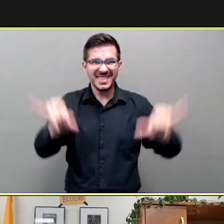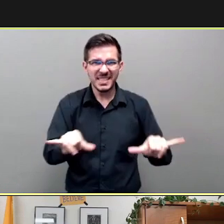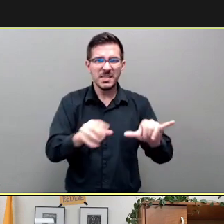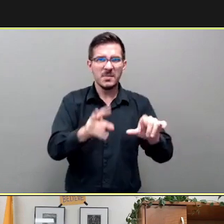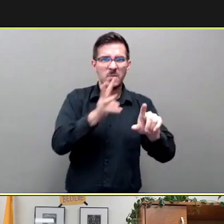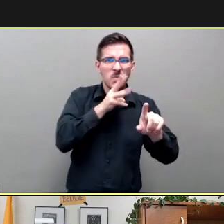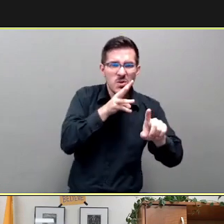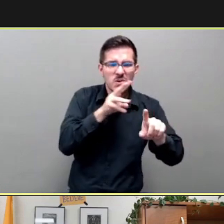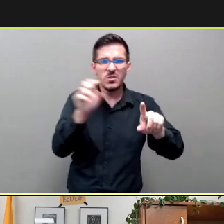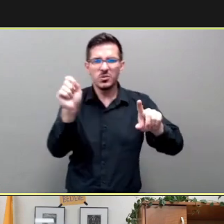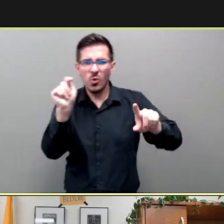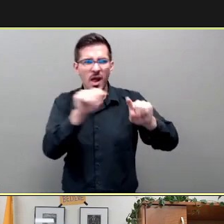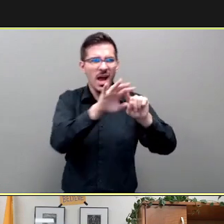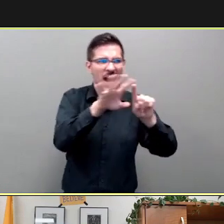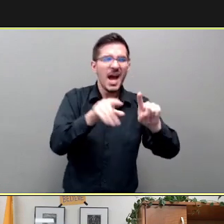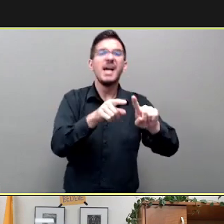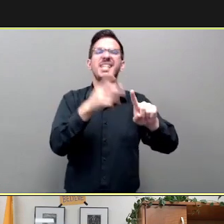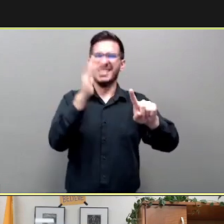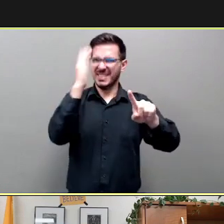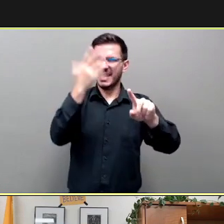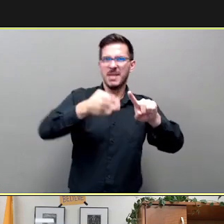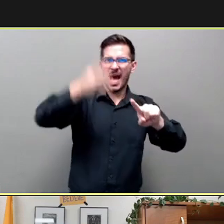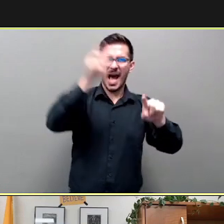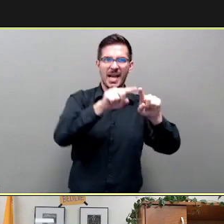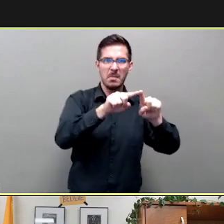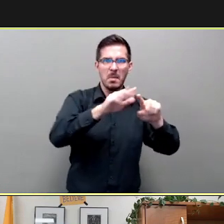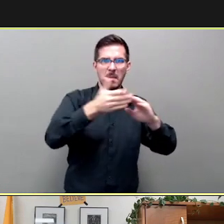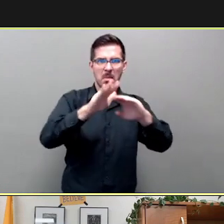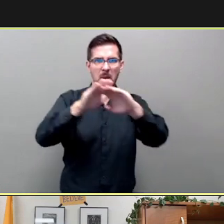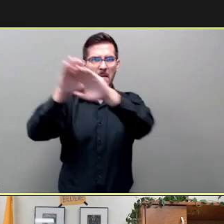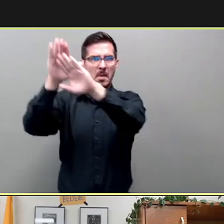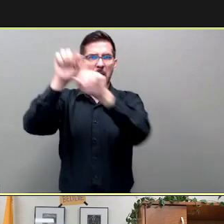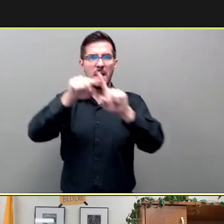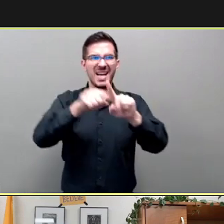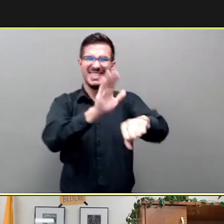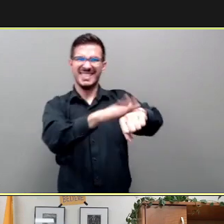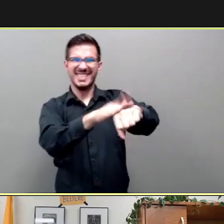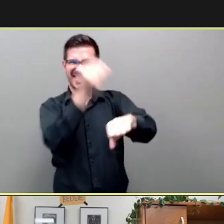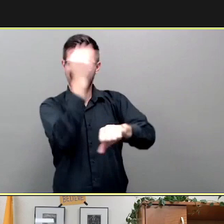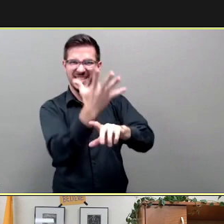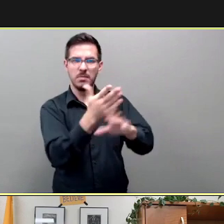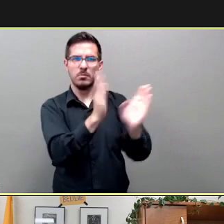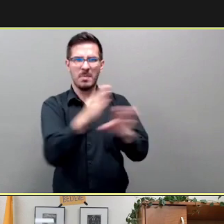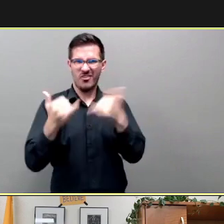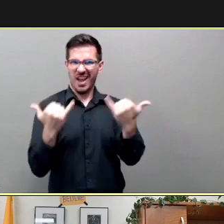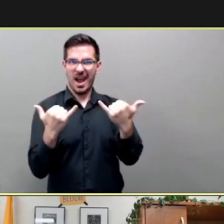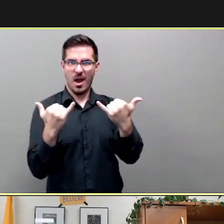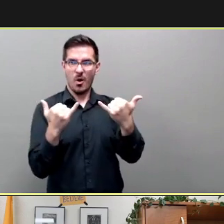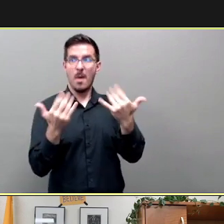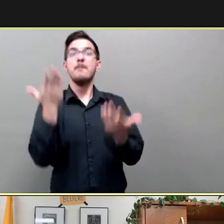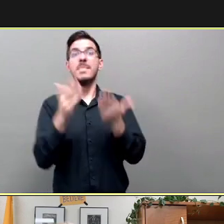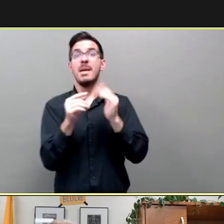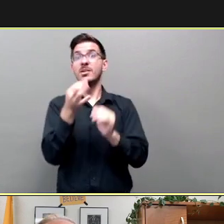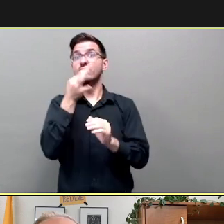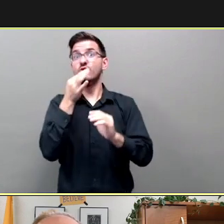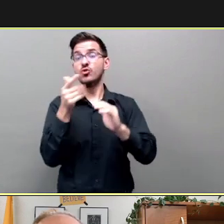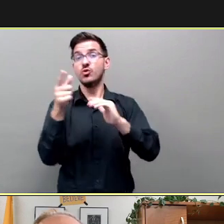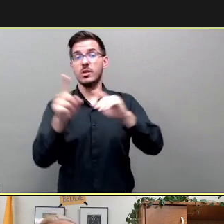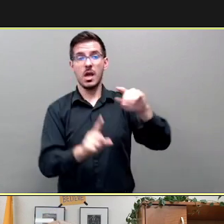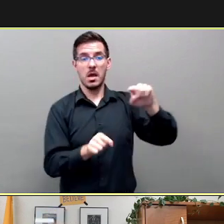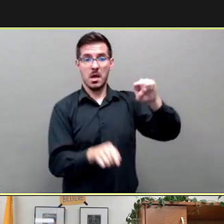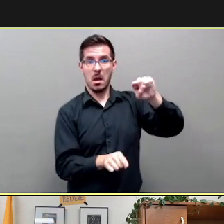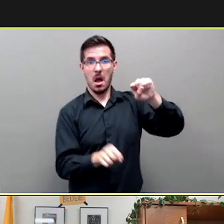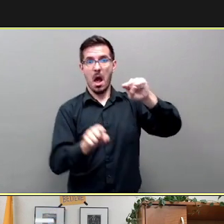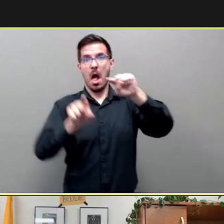system. You may want to brace yourself or take extra precautions for a coming wave. Now, just to head this off at the